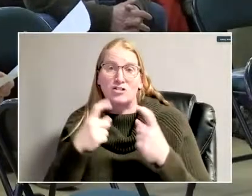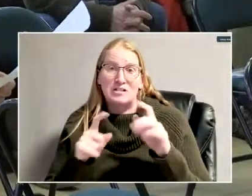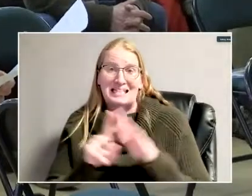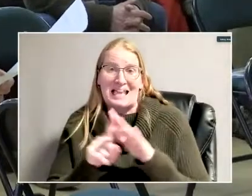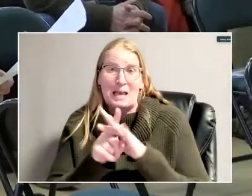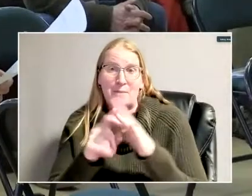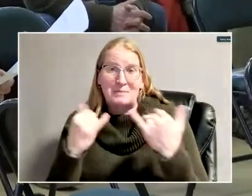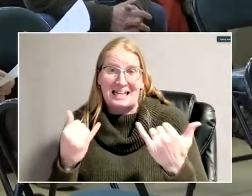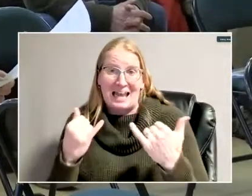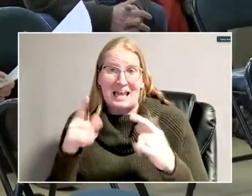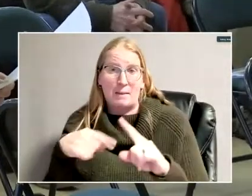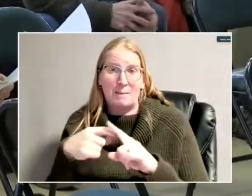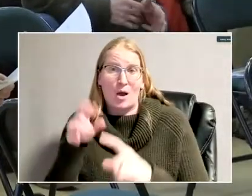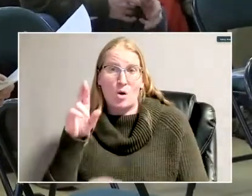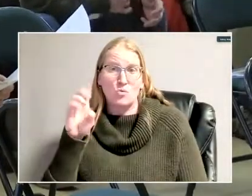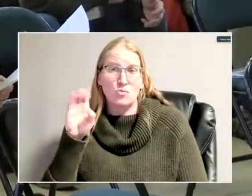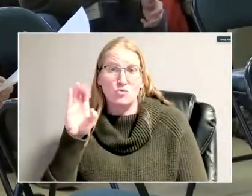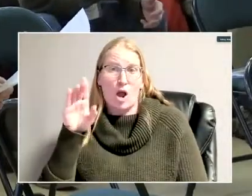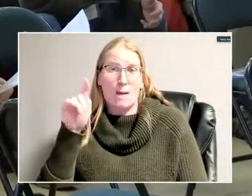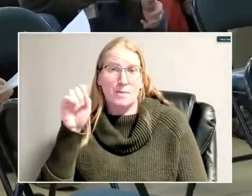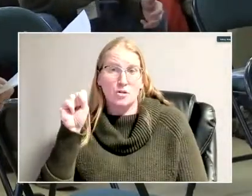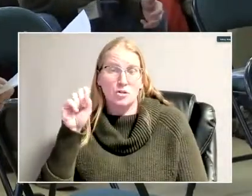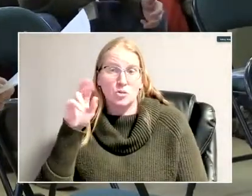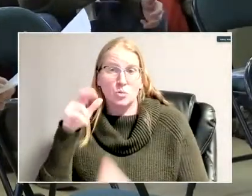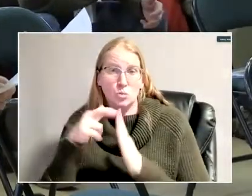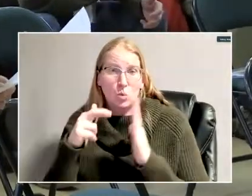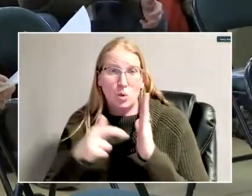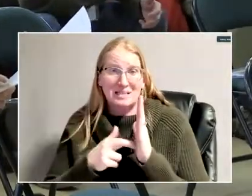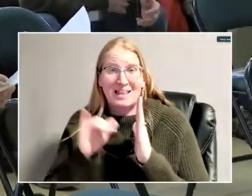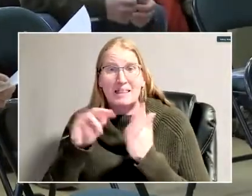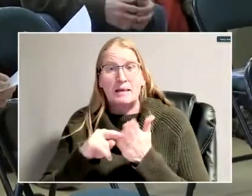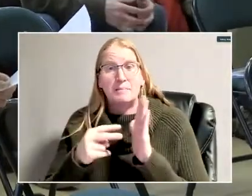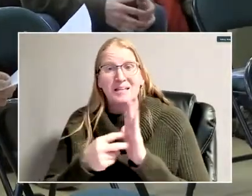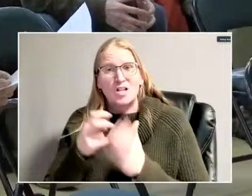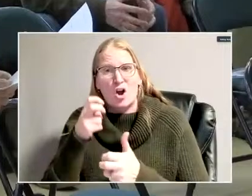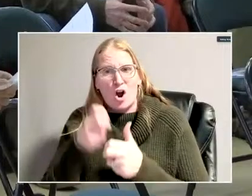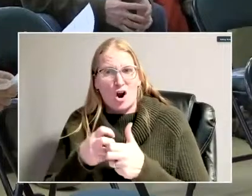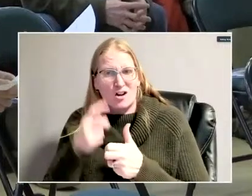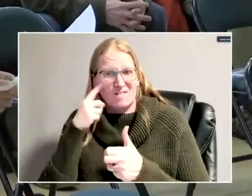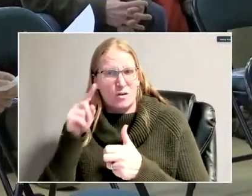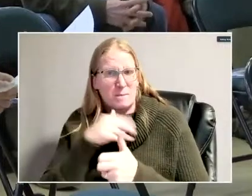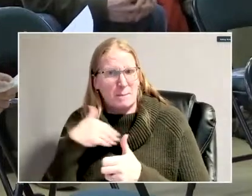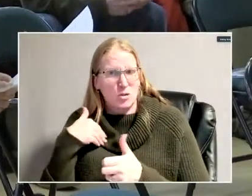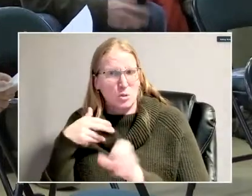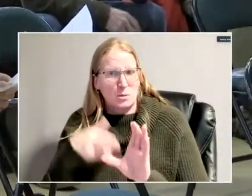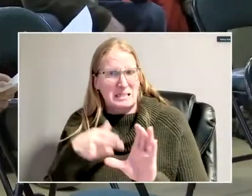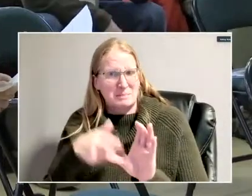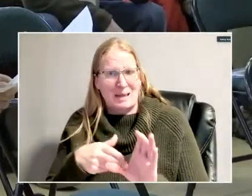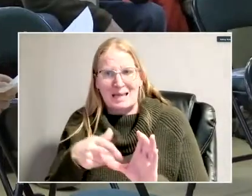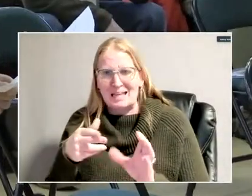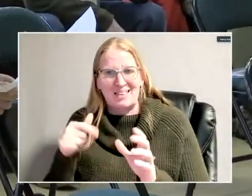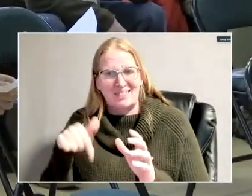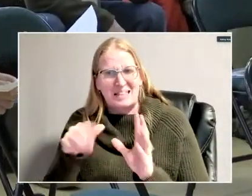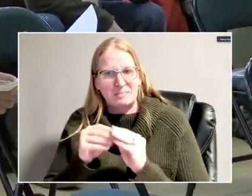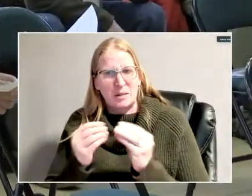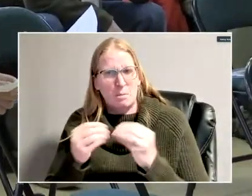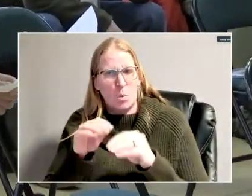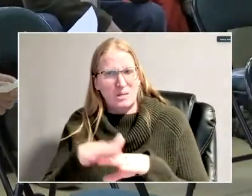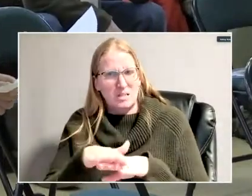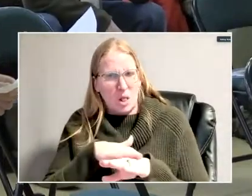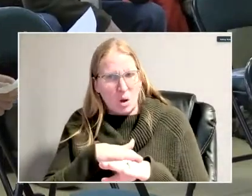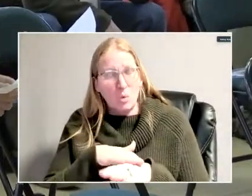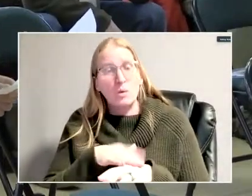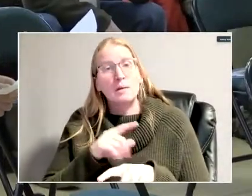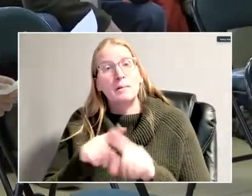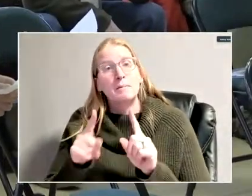rules that have made it challenging for members to participate and have slowed the meeting down whereas in years past individuals have